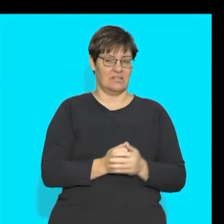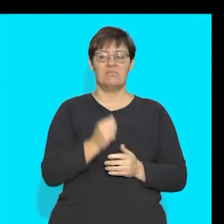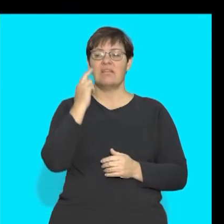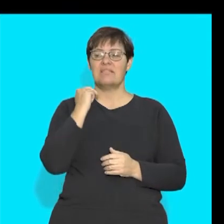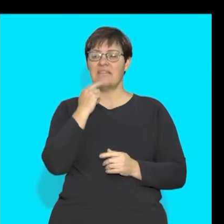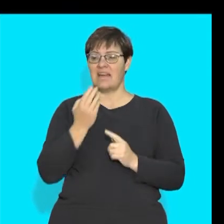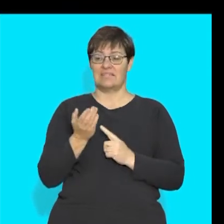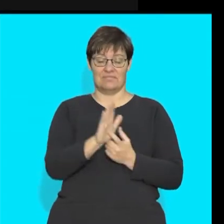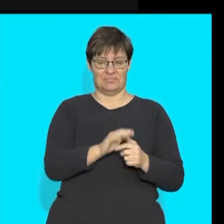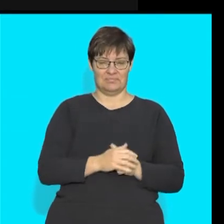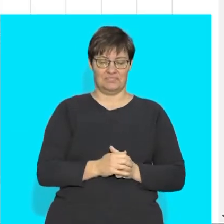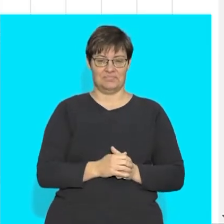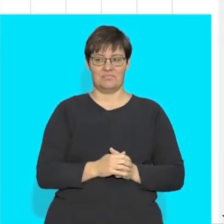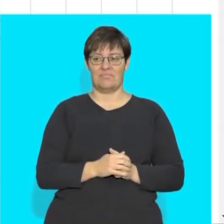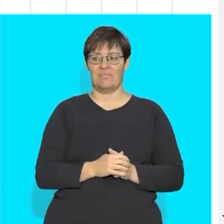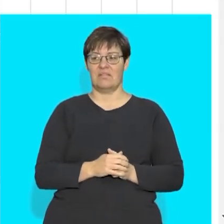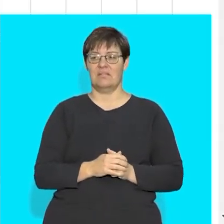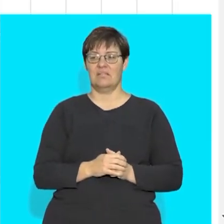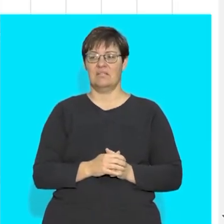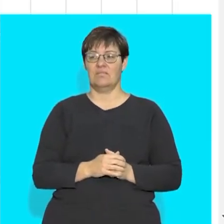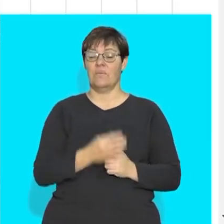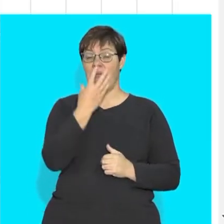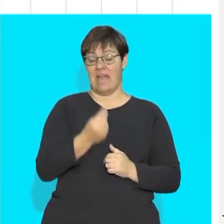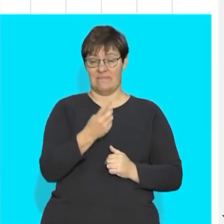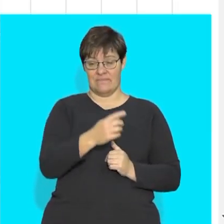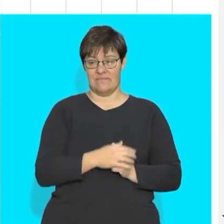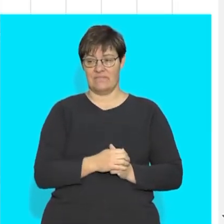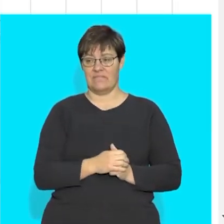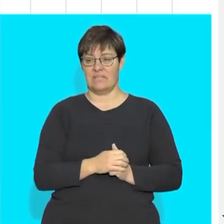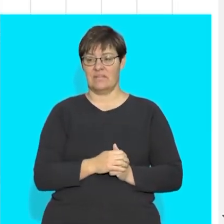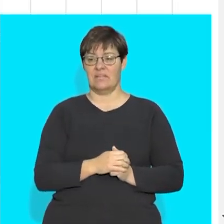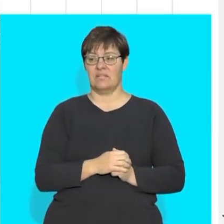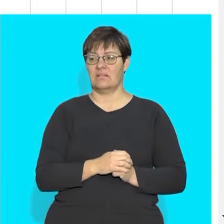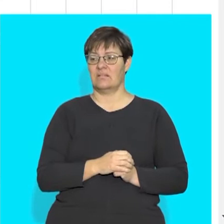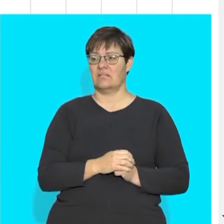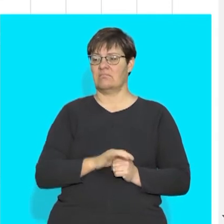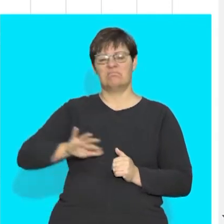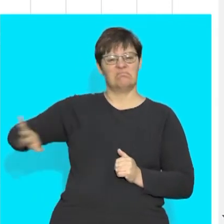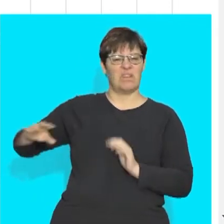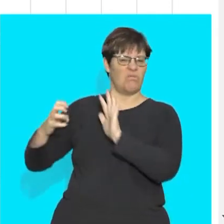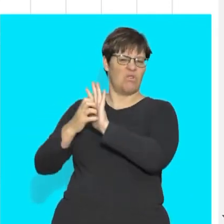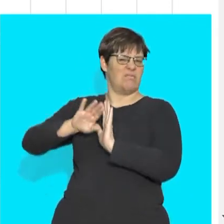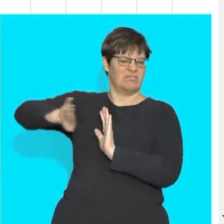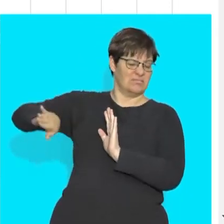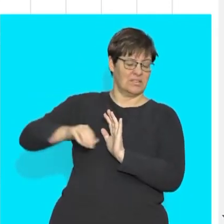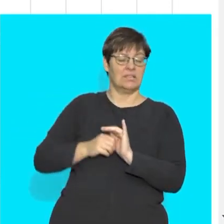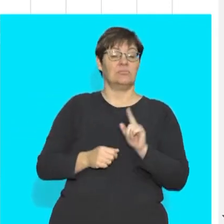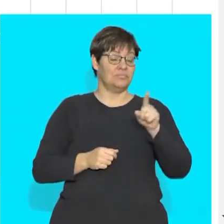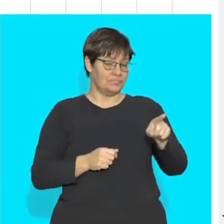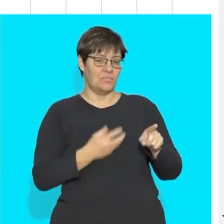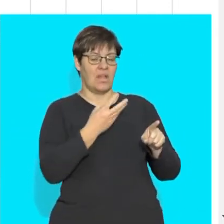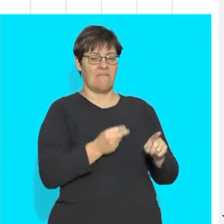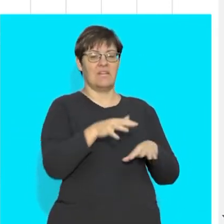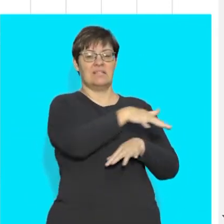have a very nice simulation for you. So what we have here, okay, don't worry about the graph, is